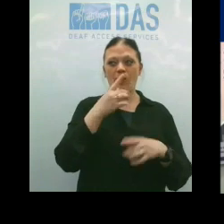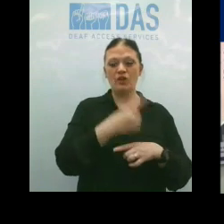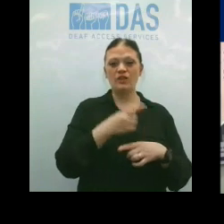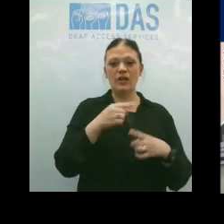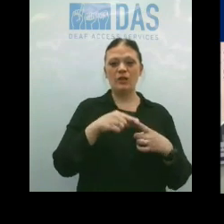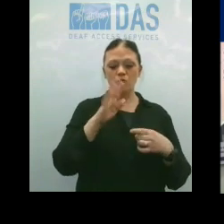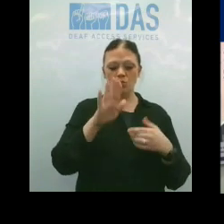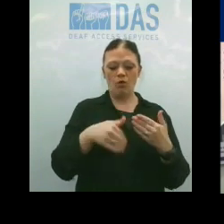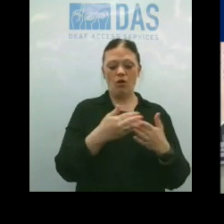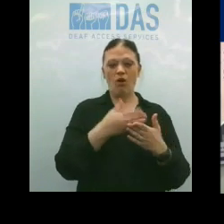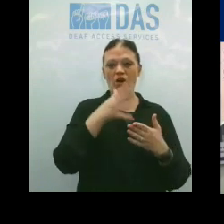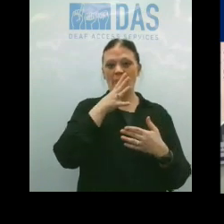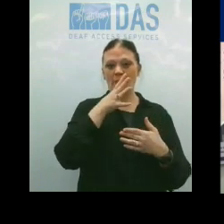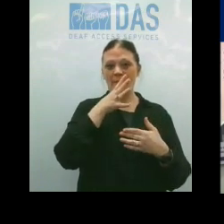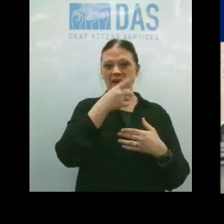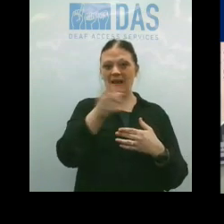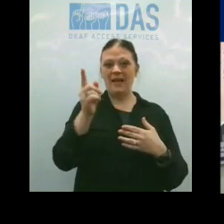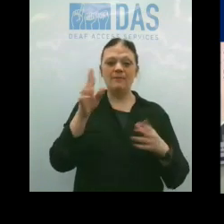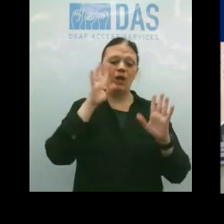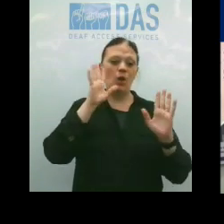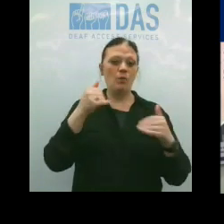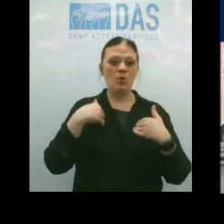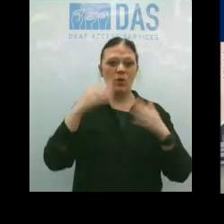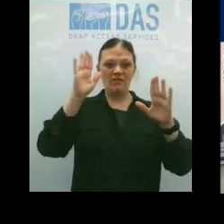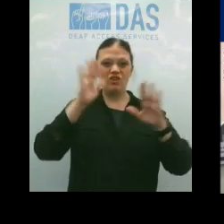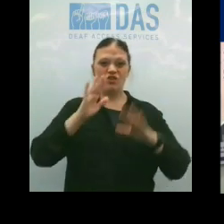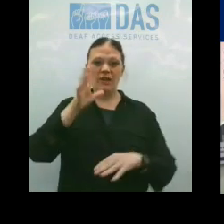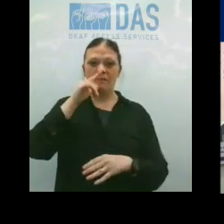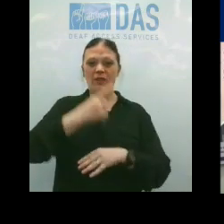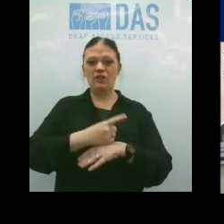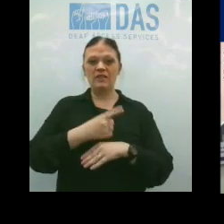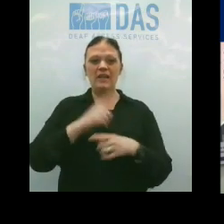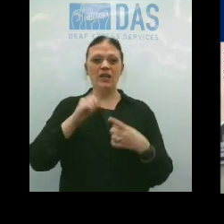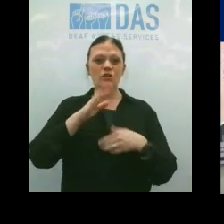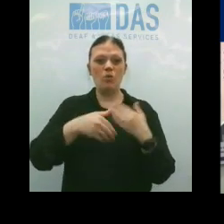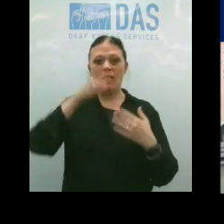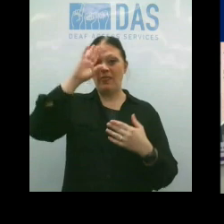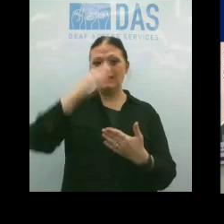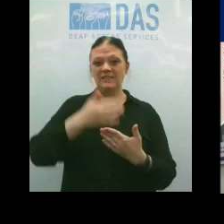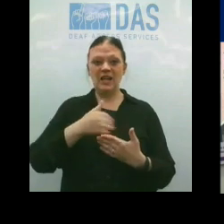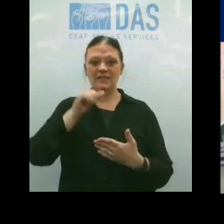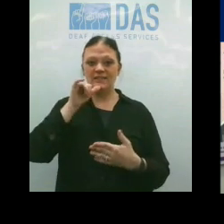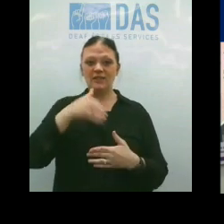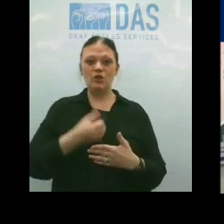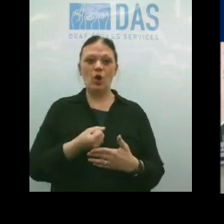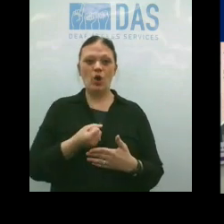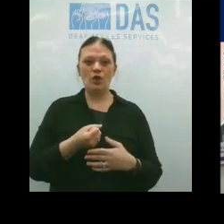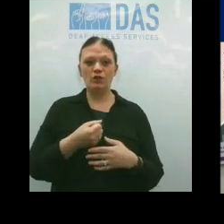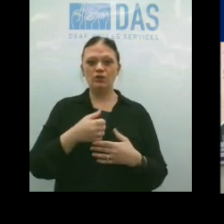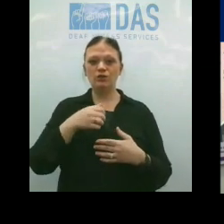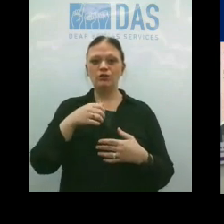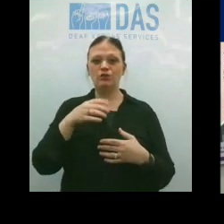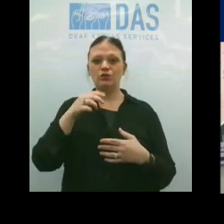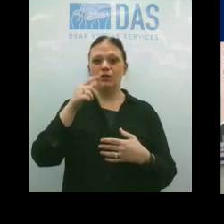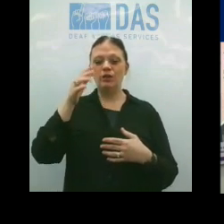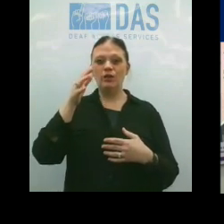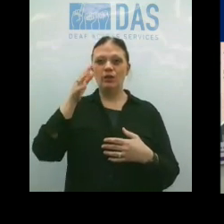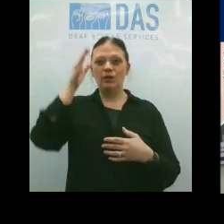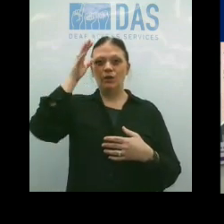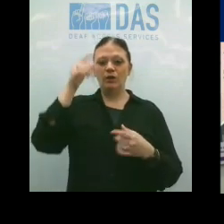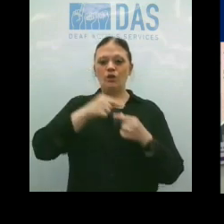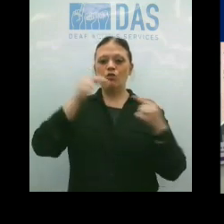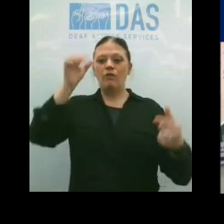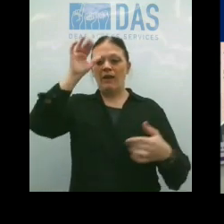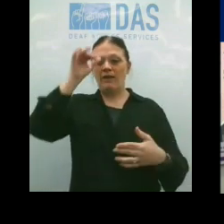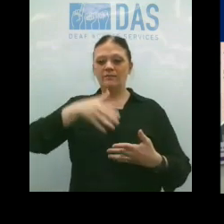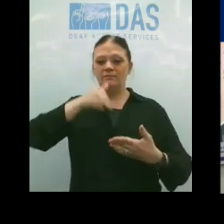moms out there. Hope you have a great Mother's Day. To all the sons and daughters out there, grandsons and daughters